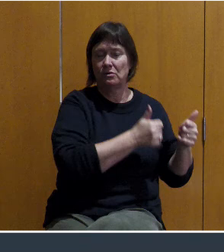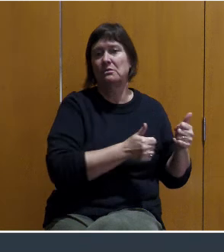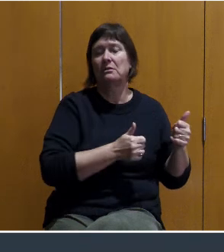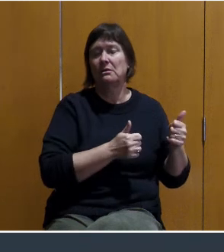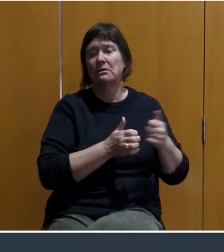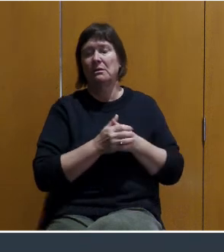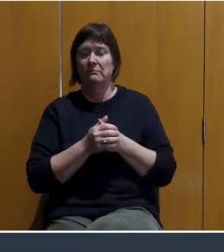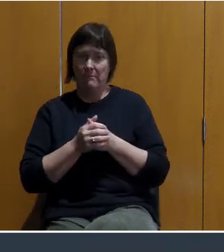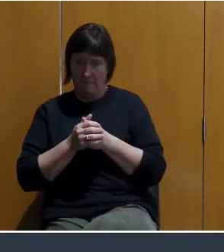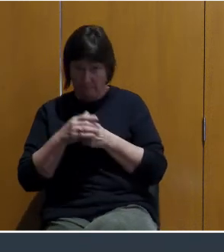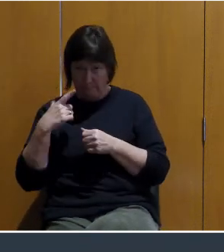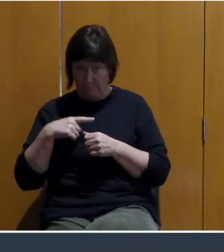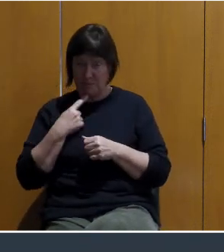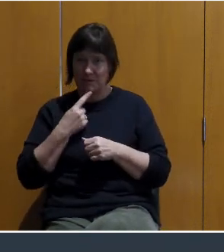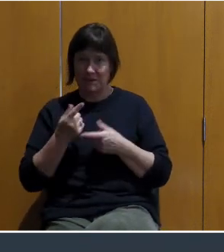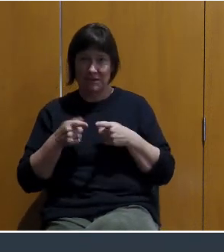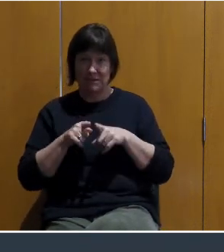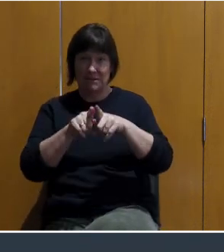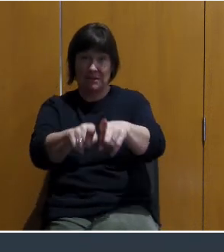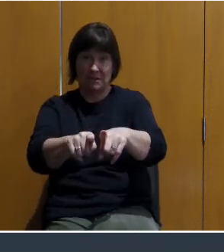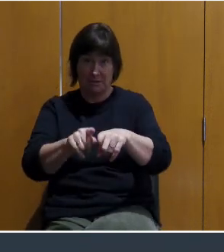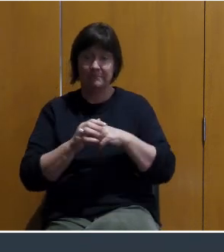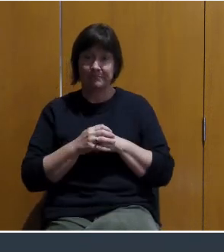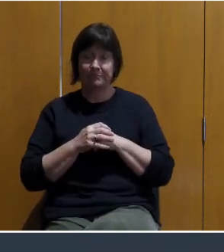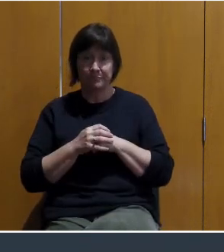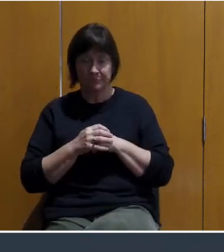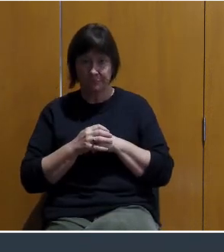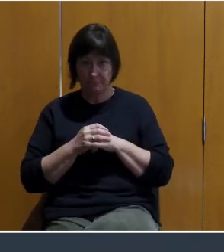I mentioned consistent with Hastings District Council.